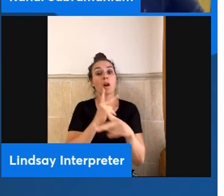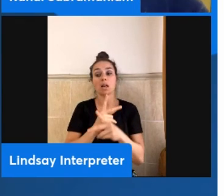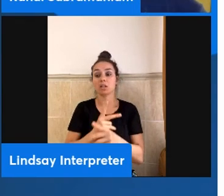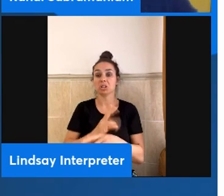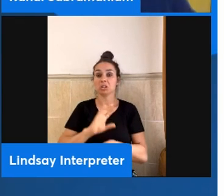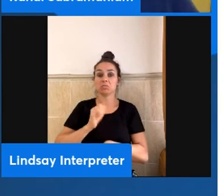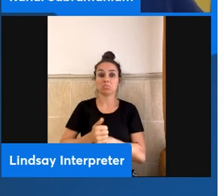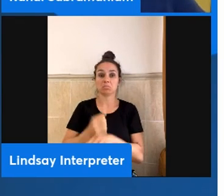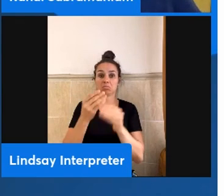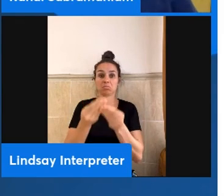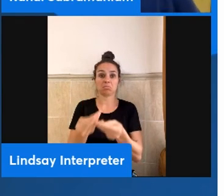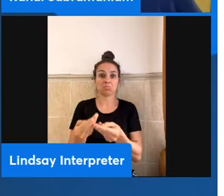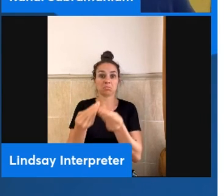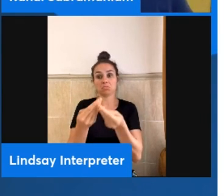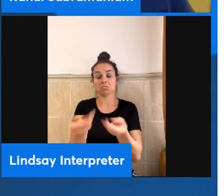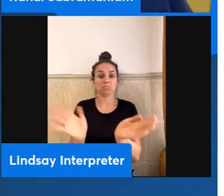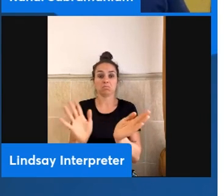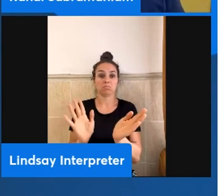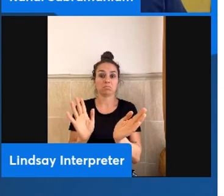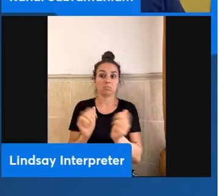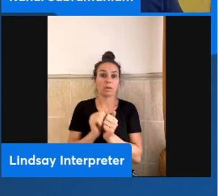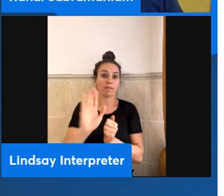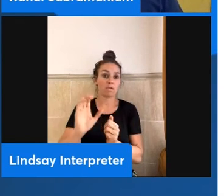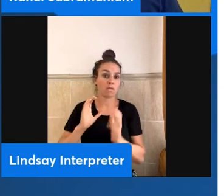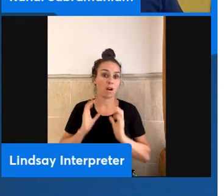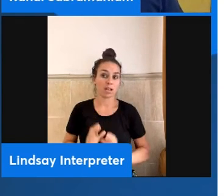within within a customer